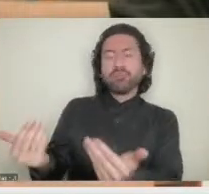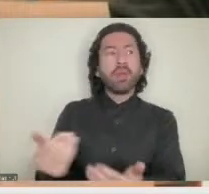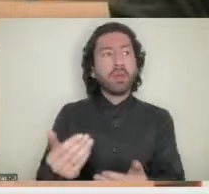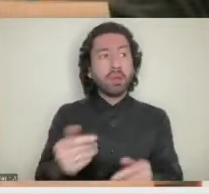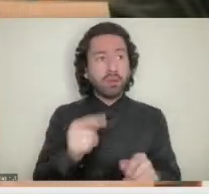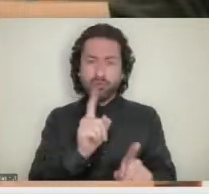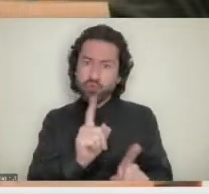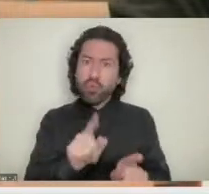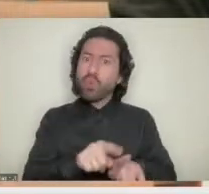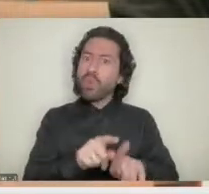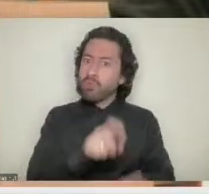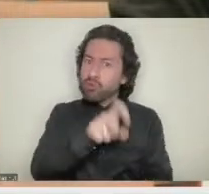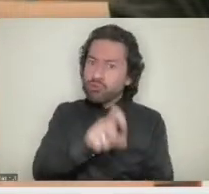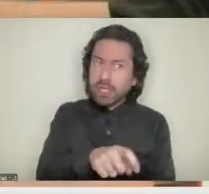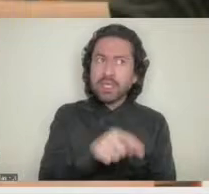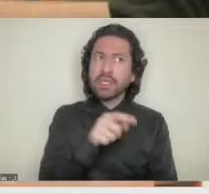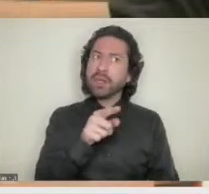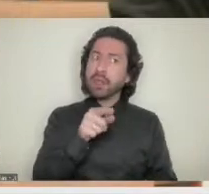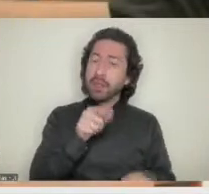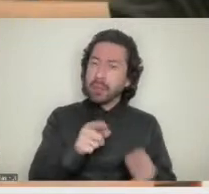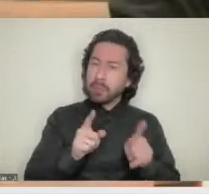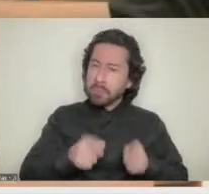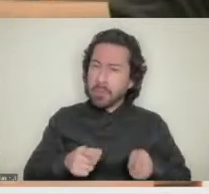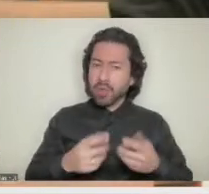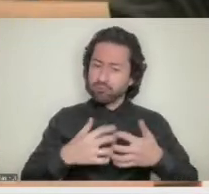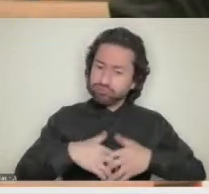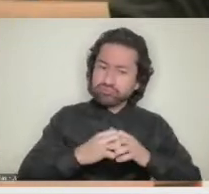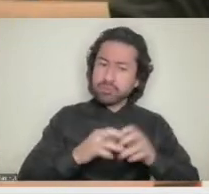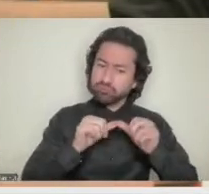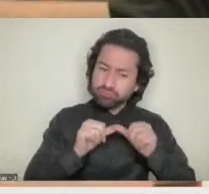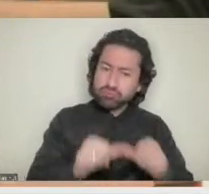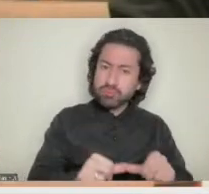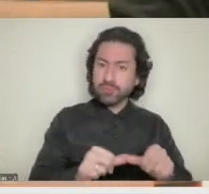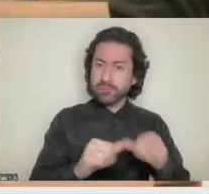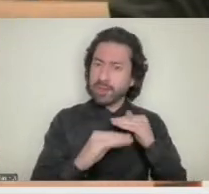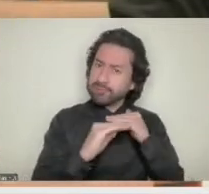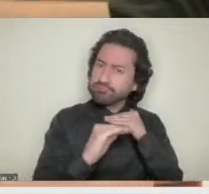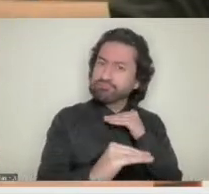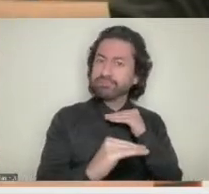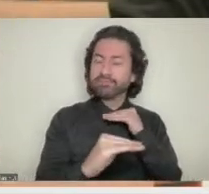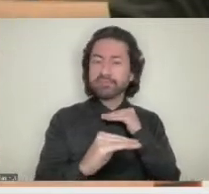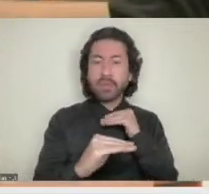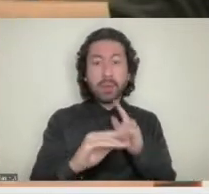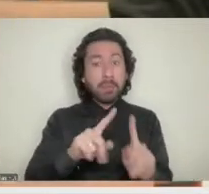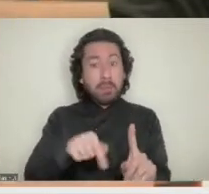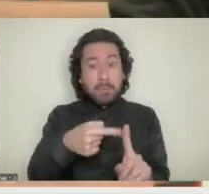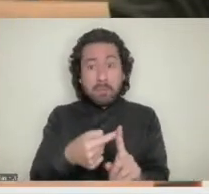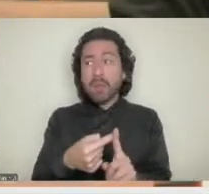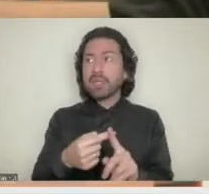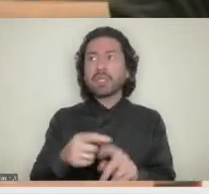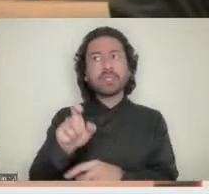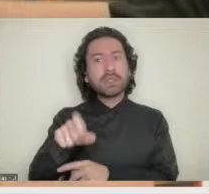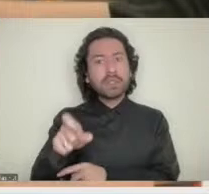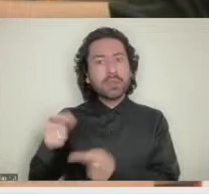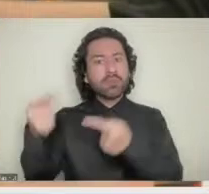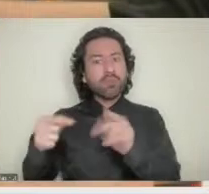should be integral, sustainable, resilient, as well as how we should develop